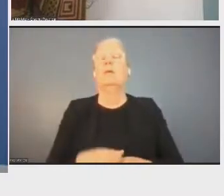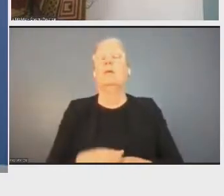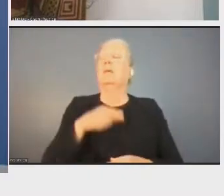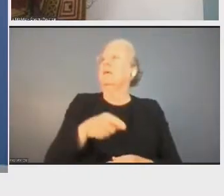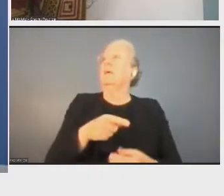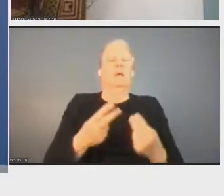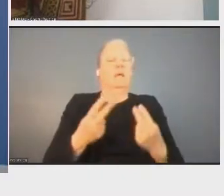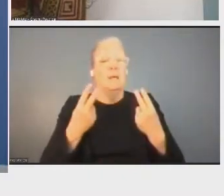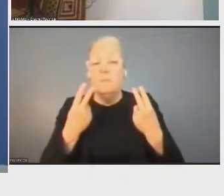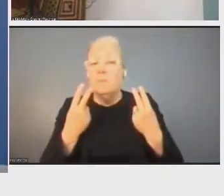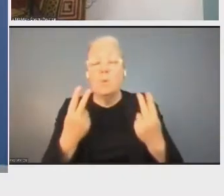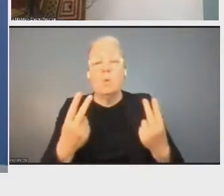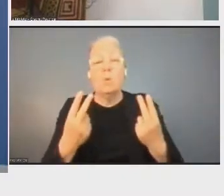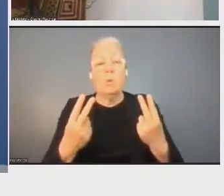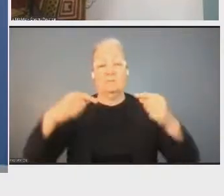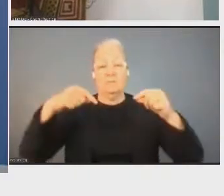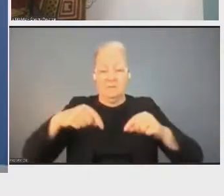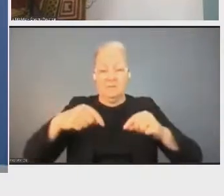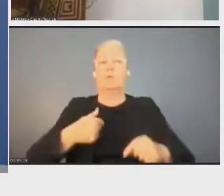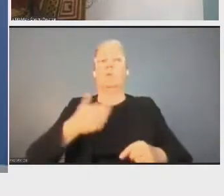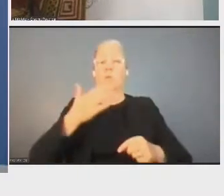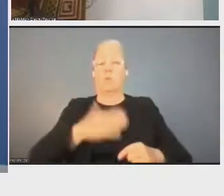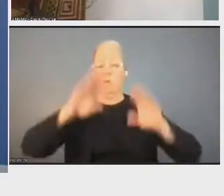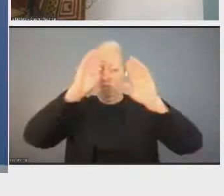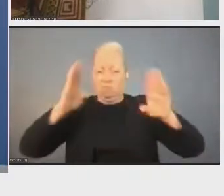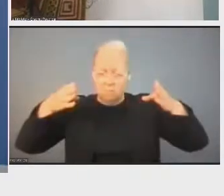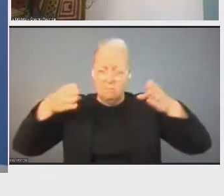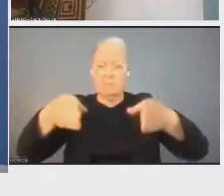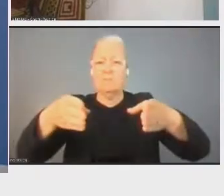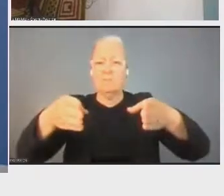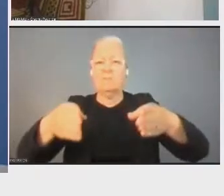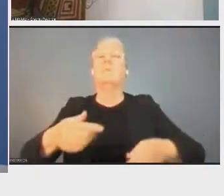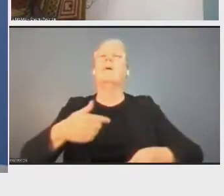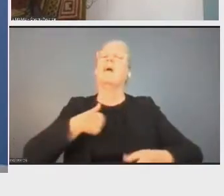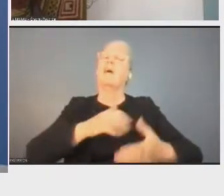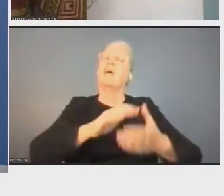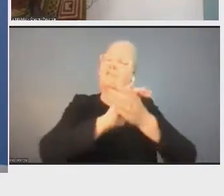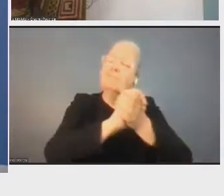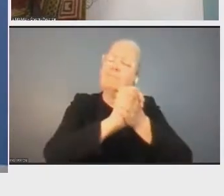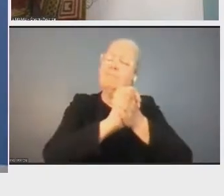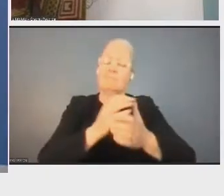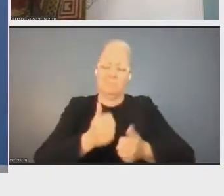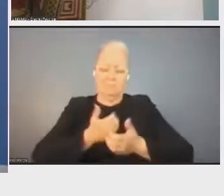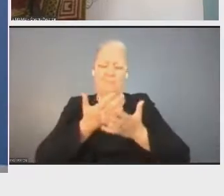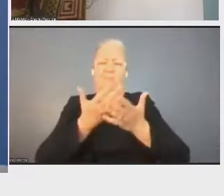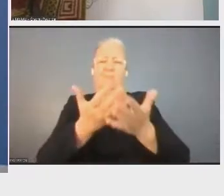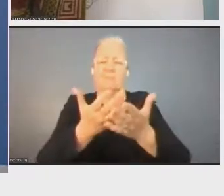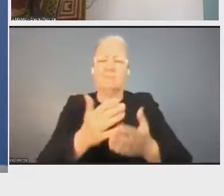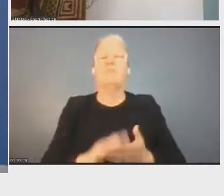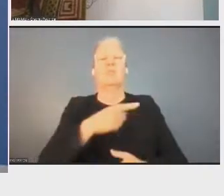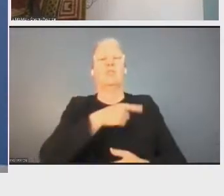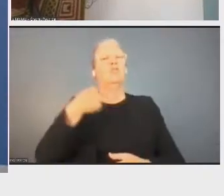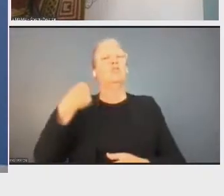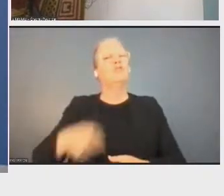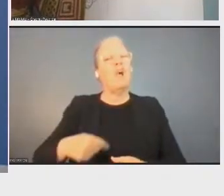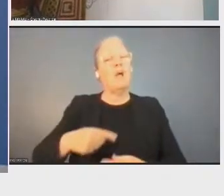theme targeted for this event. I send you warm greetings from Kunming, China, as we begin the first